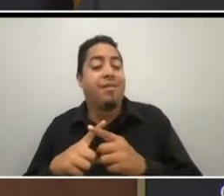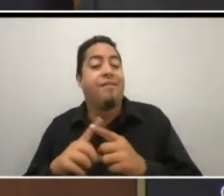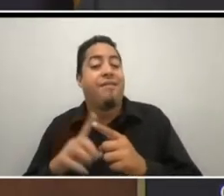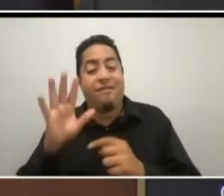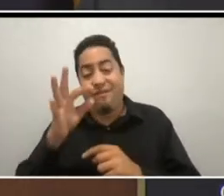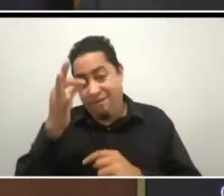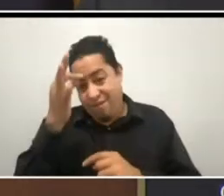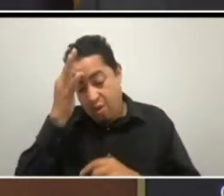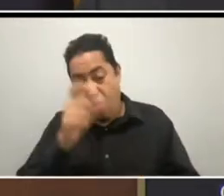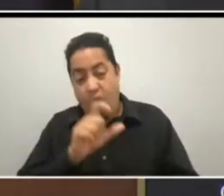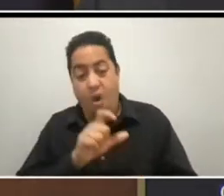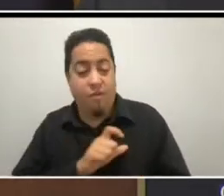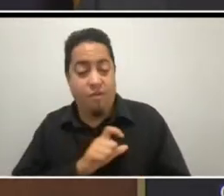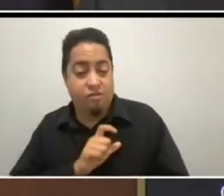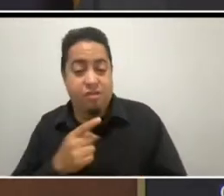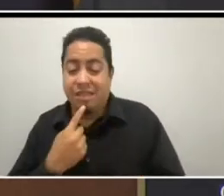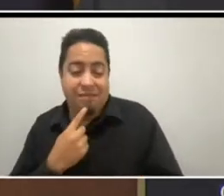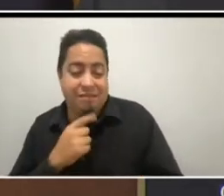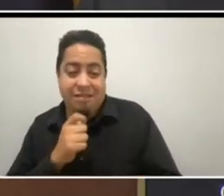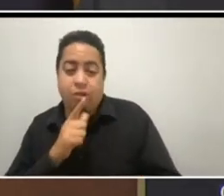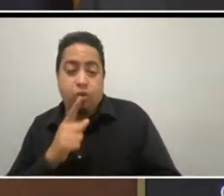who investigated these false claims.